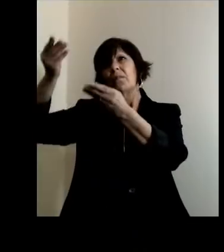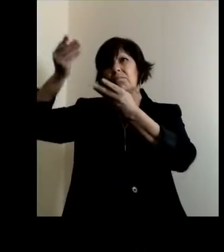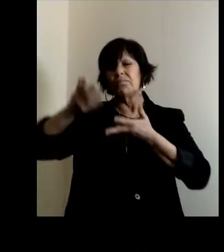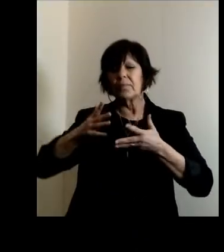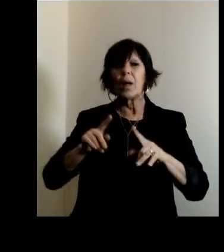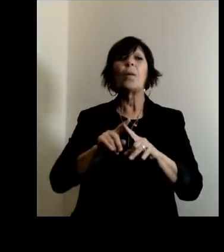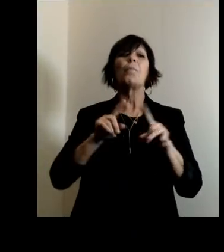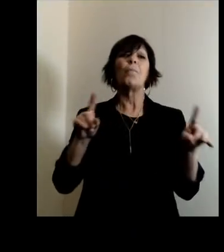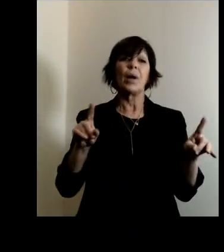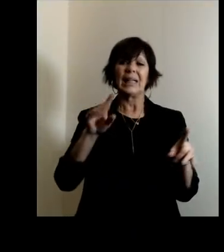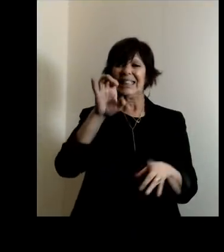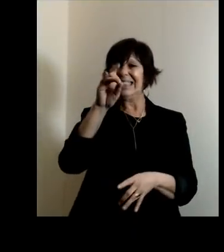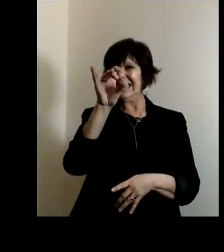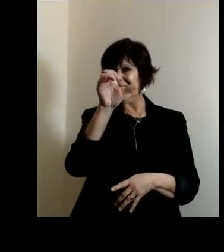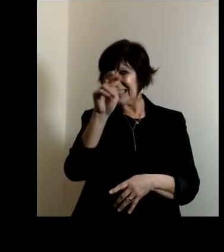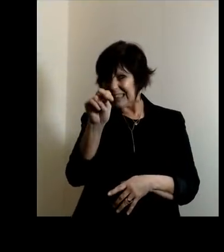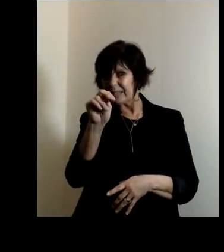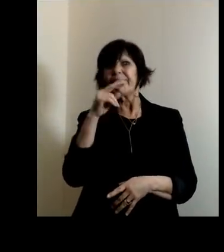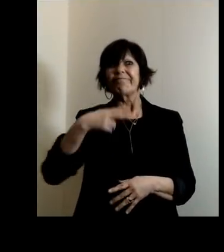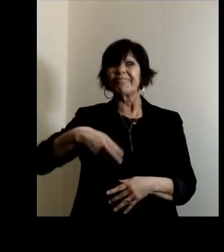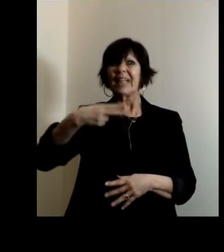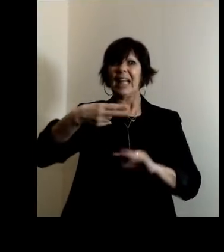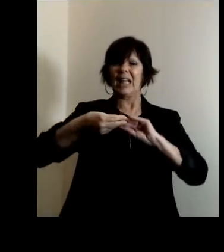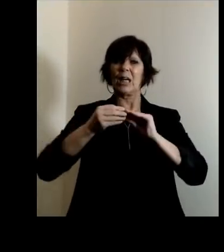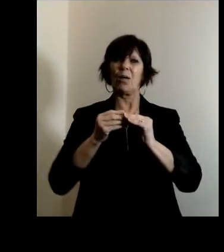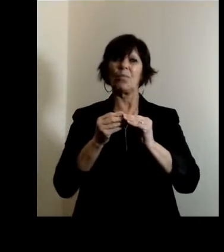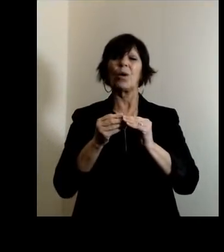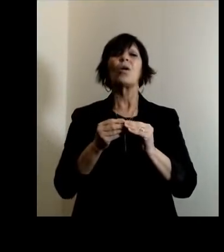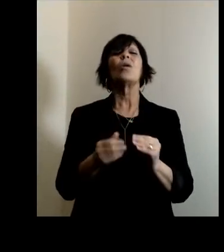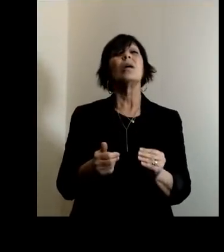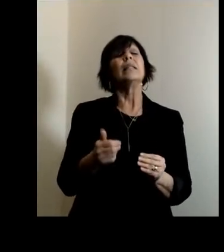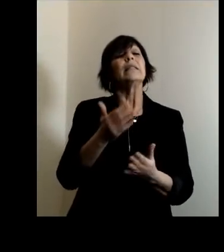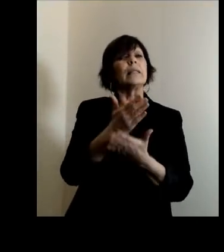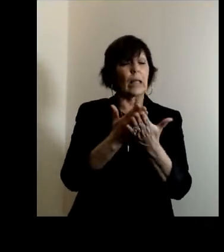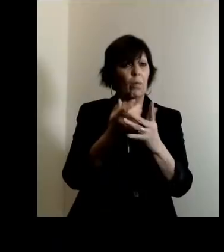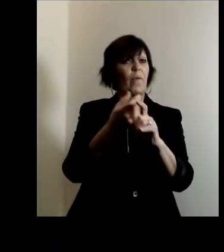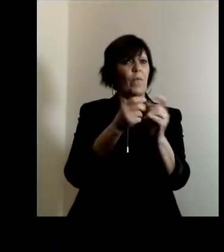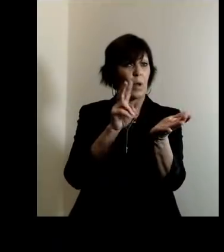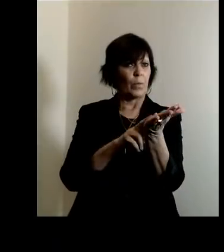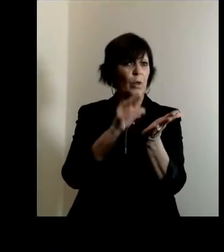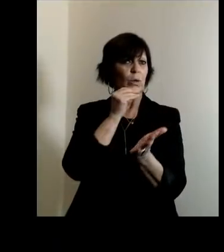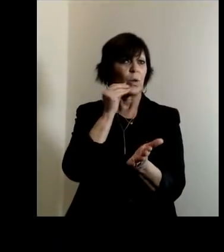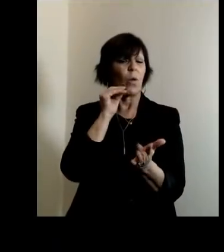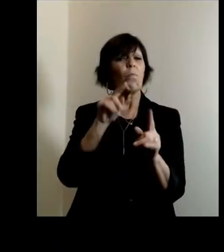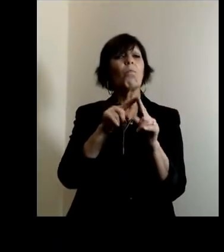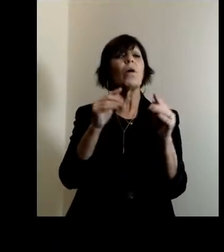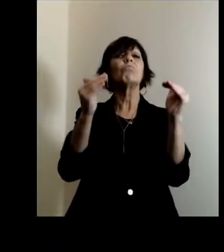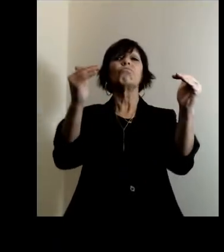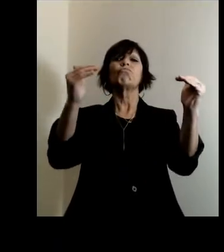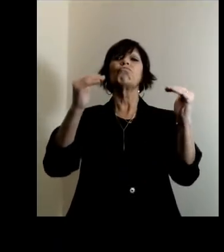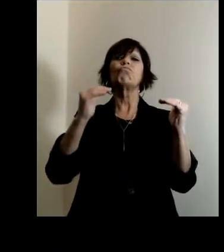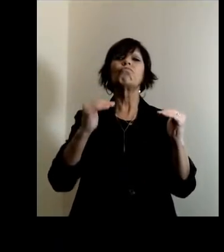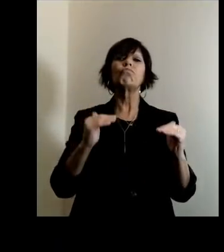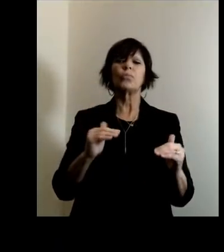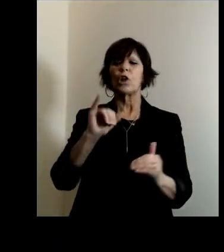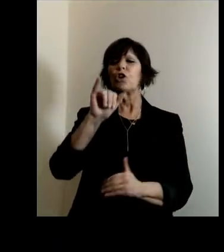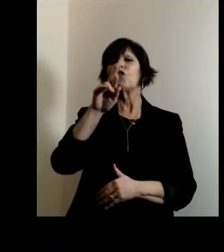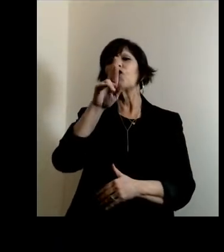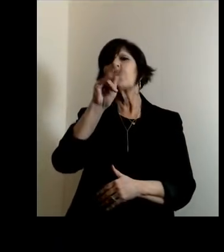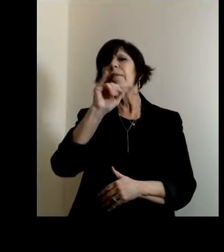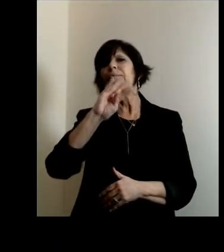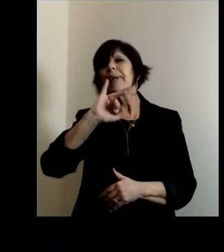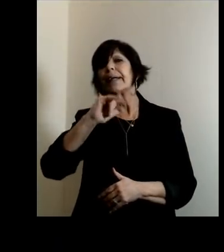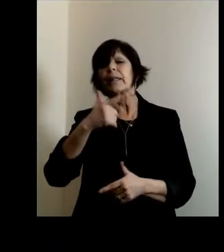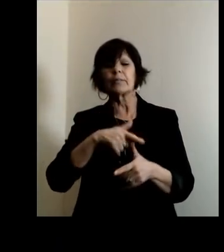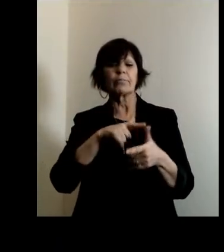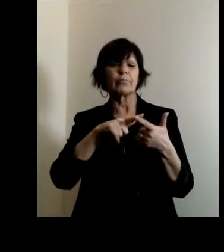Eden had some high numbers, though some of those are attributable to nursing homes. But in the next set of towns, Irving,